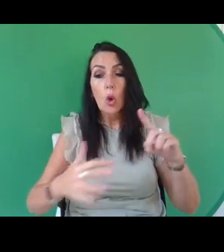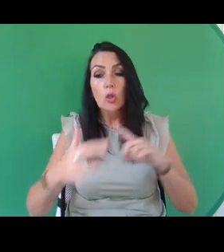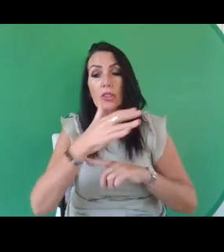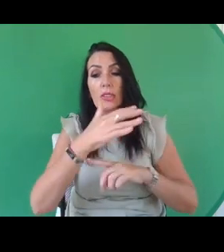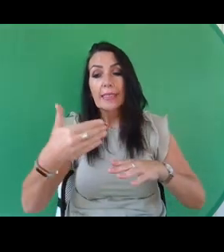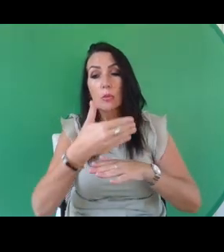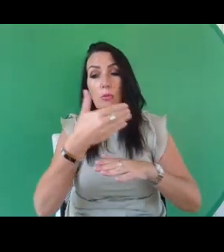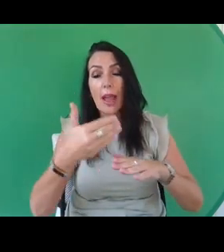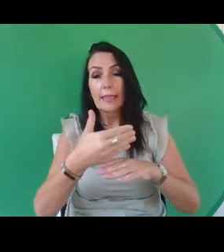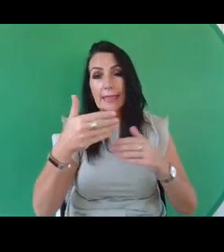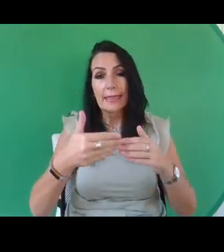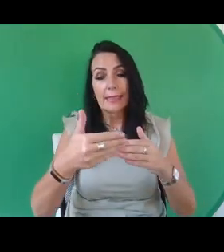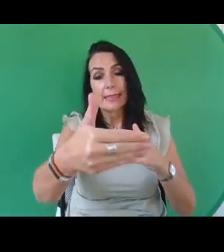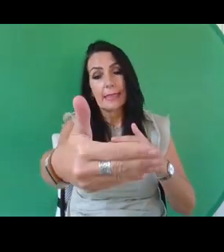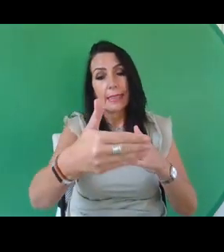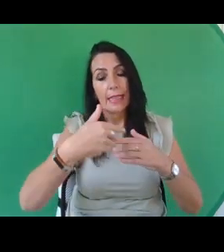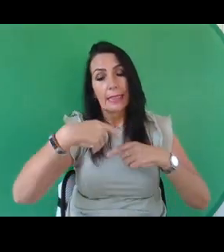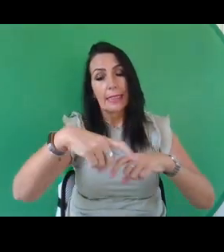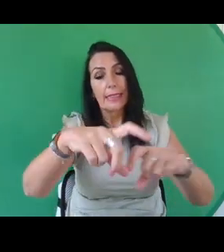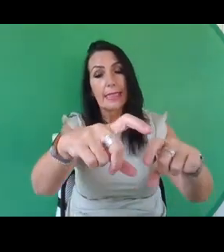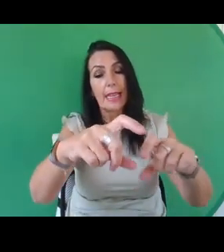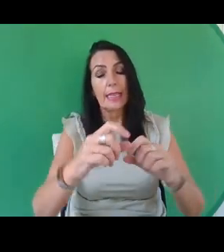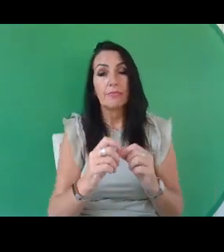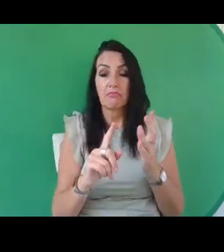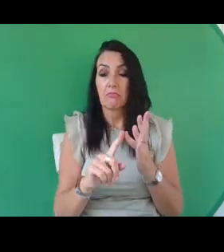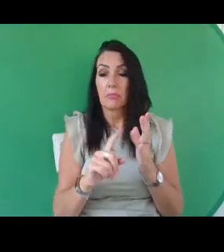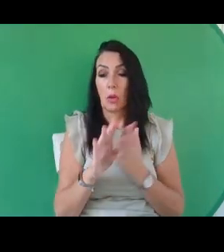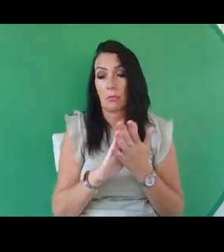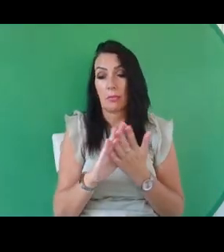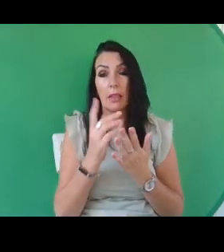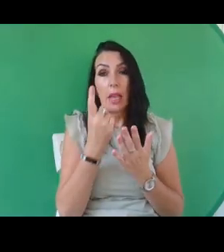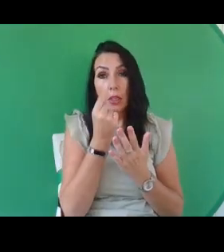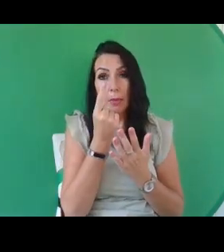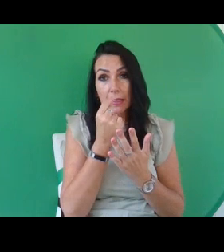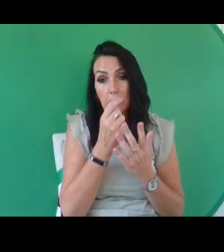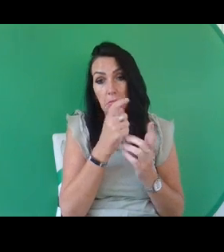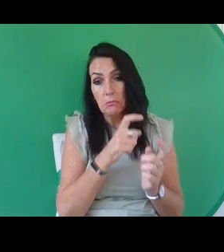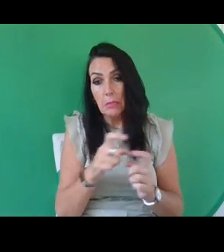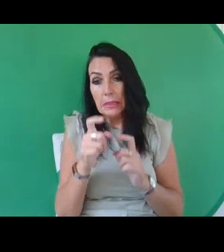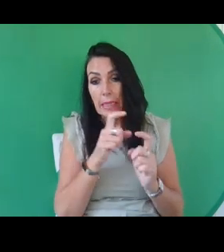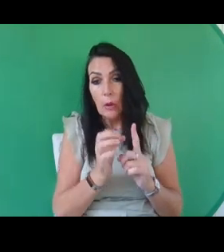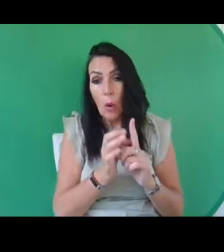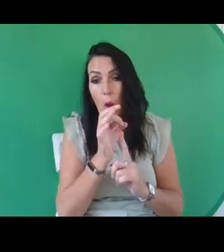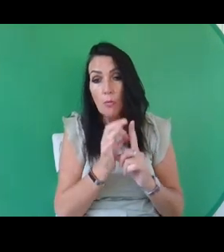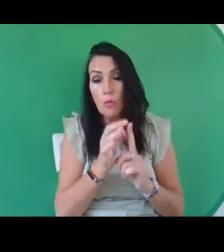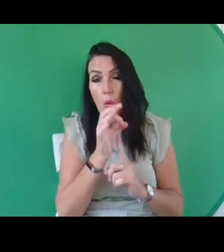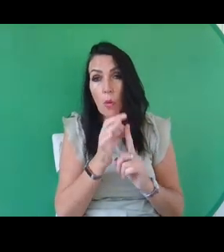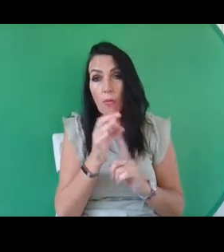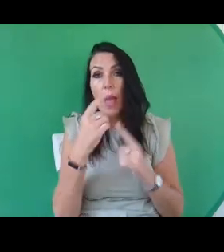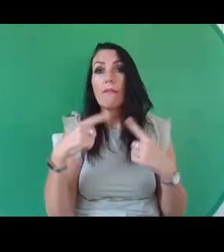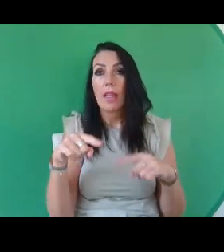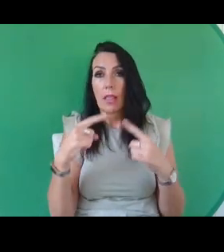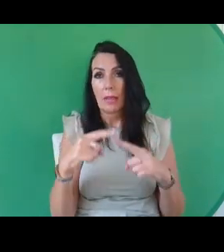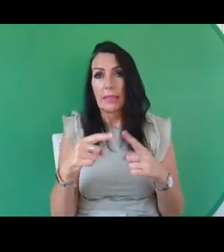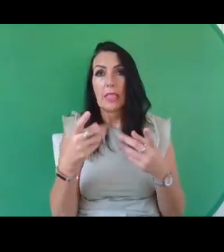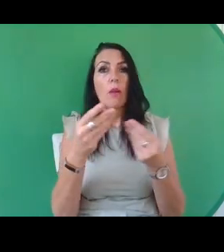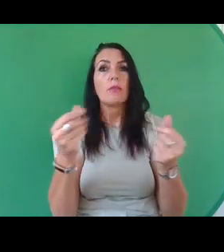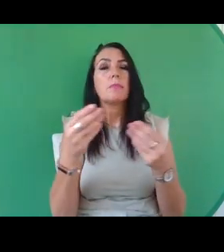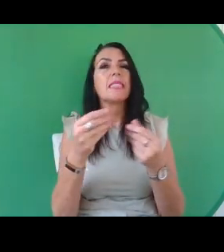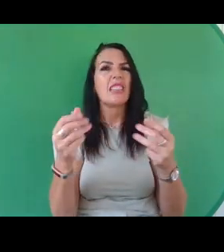practice, or the capacity to maintain or improve the state and availability of desirable materials